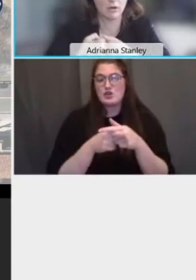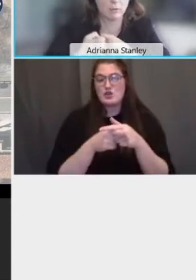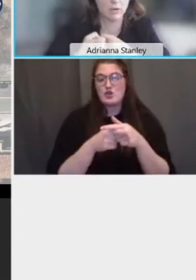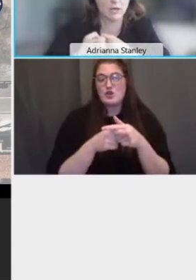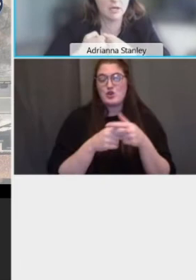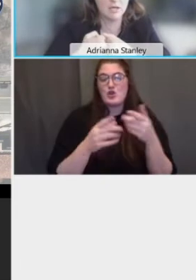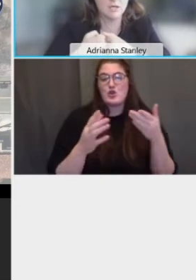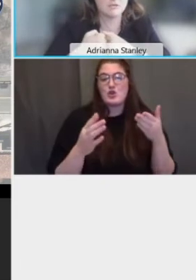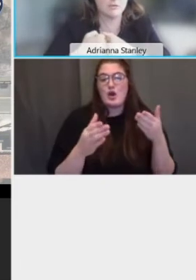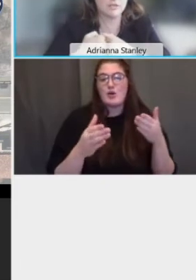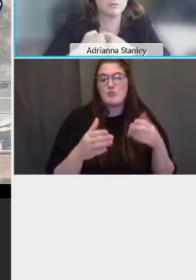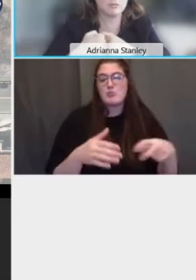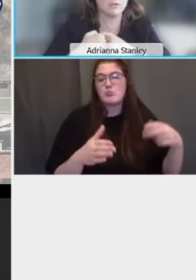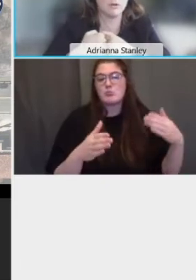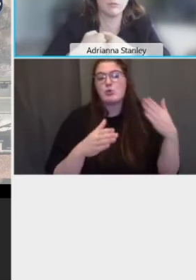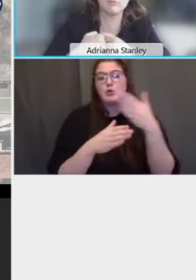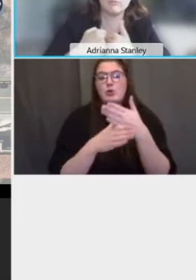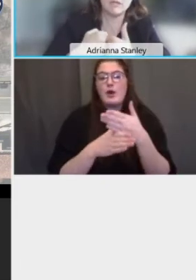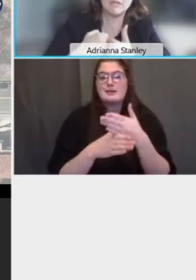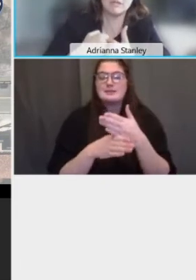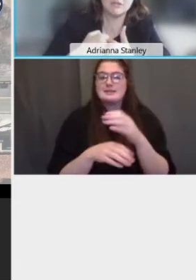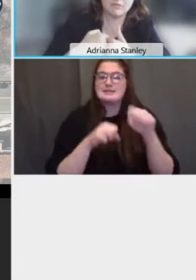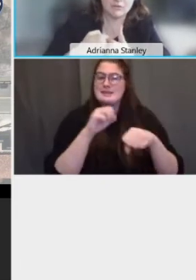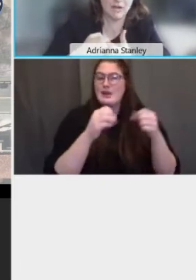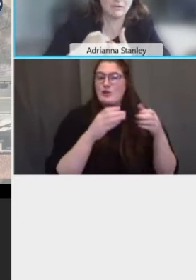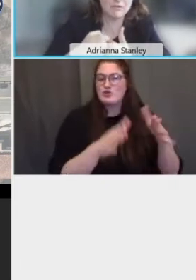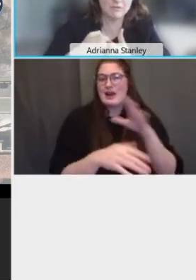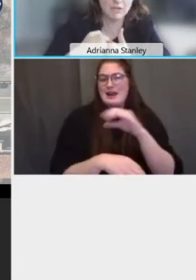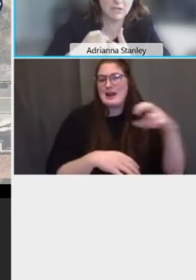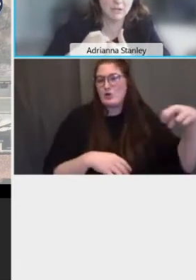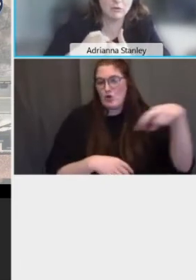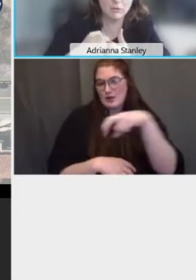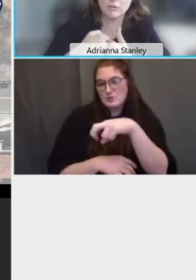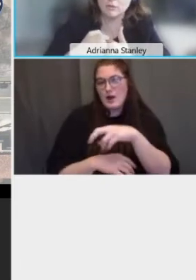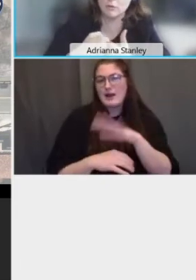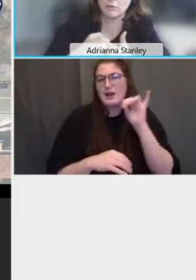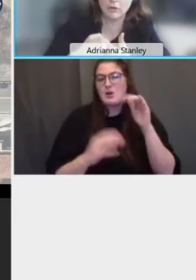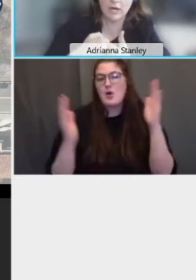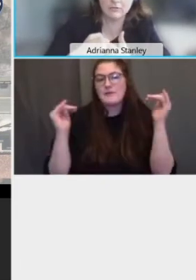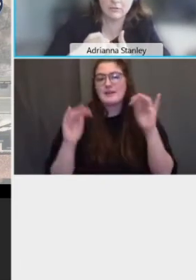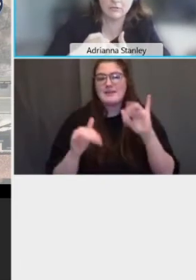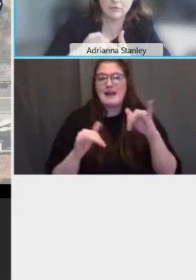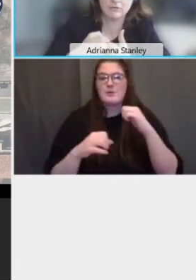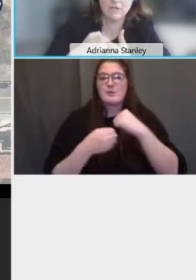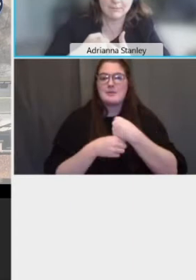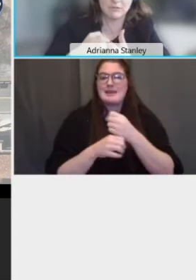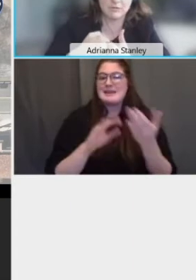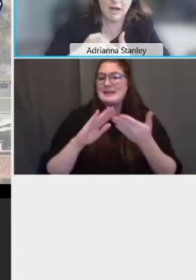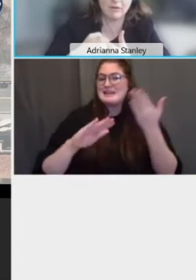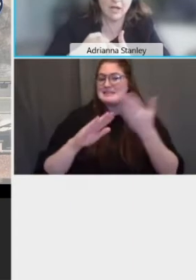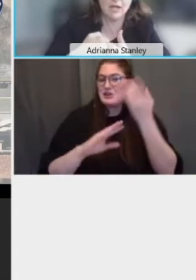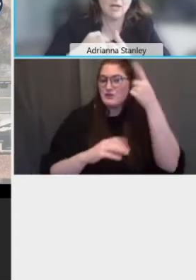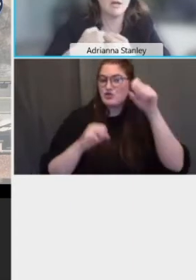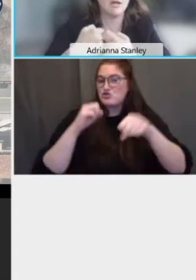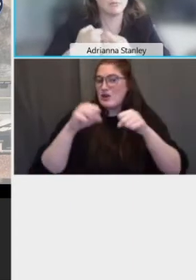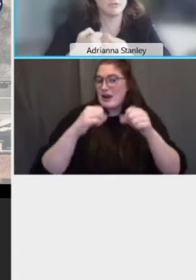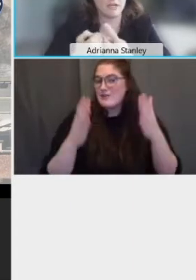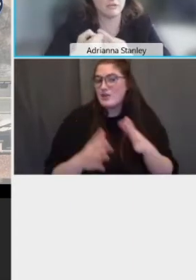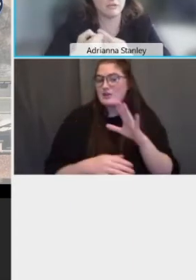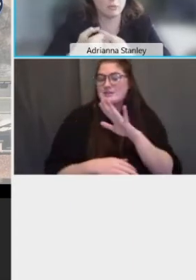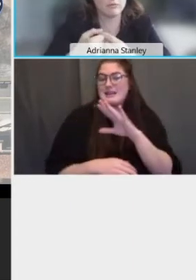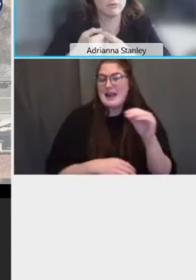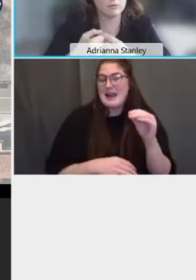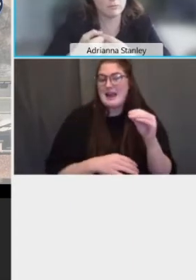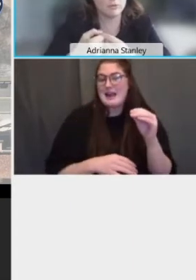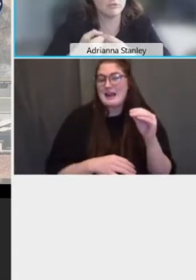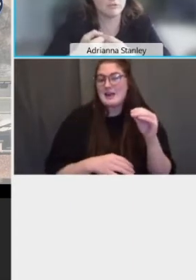that crosswalk. So this will hopefully make it easier for drivers to make that movement. They no longer have to look for those gaps in traffic, and protect